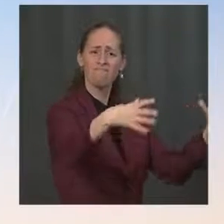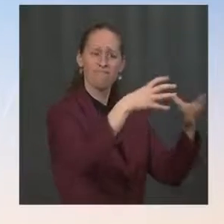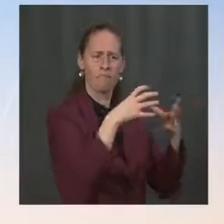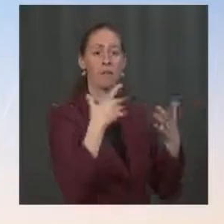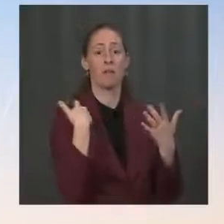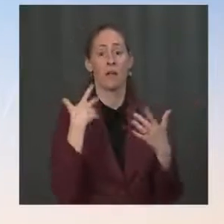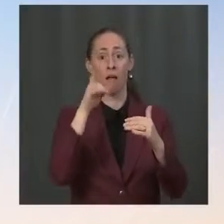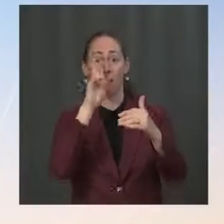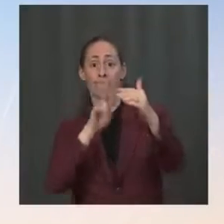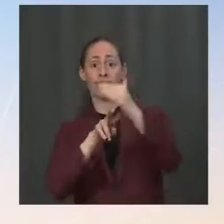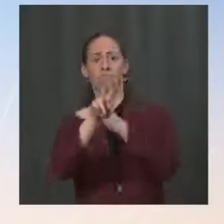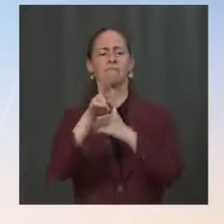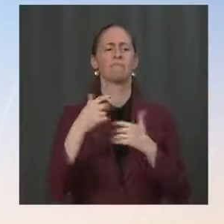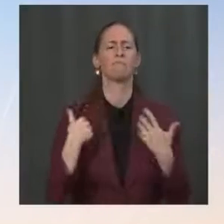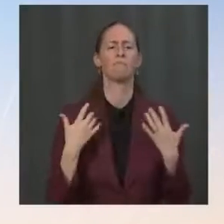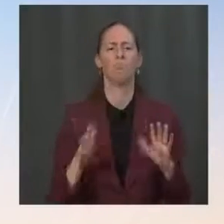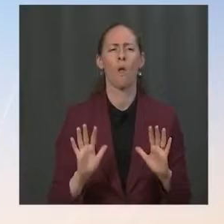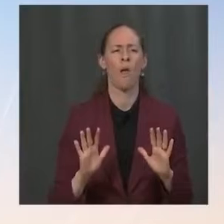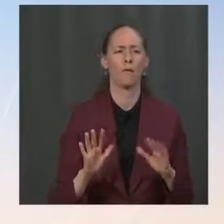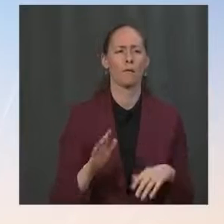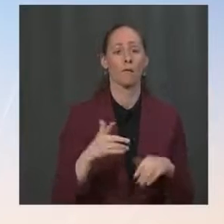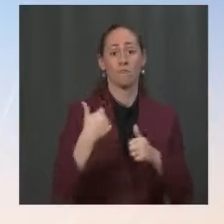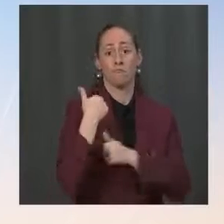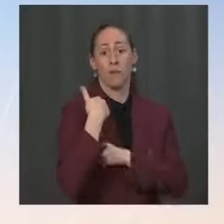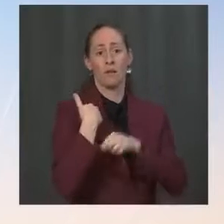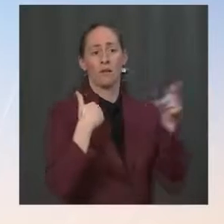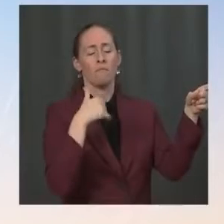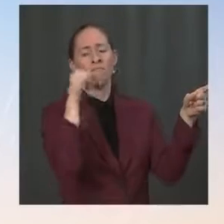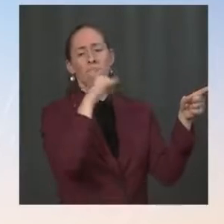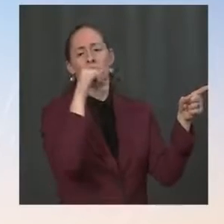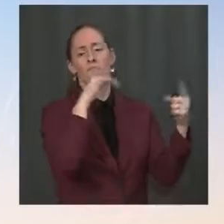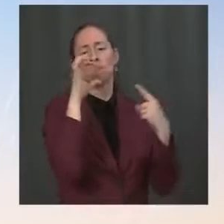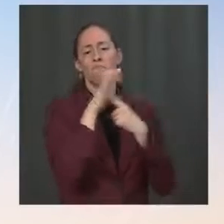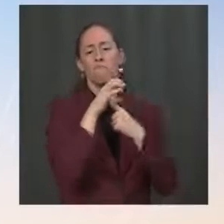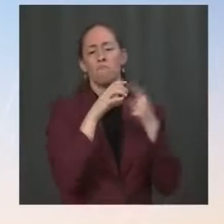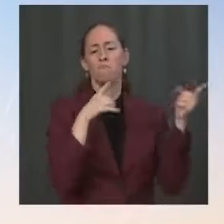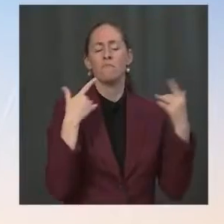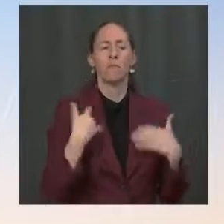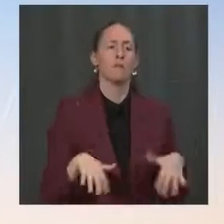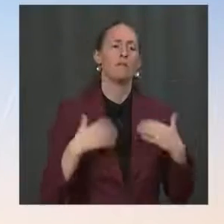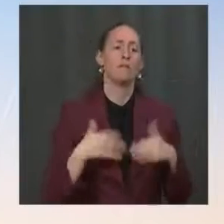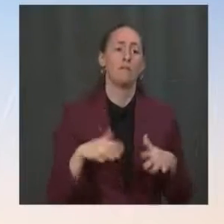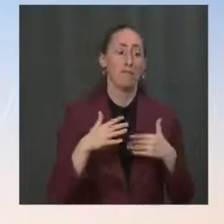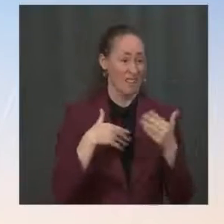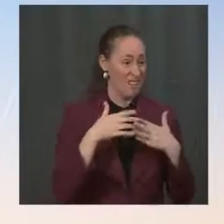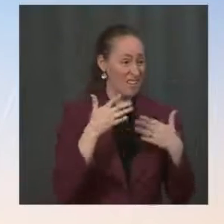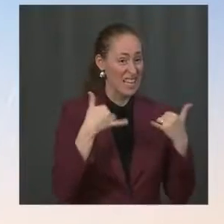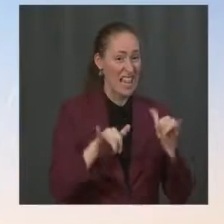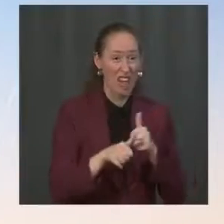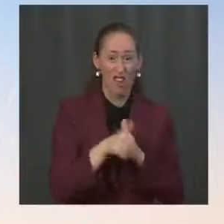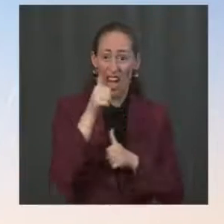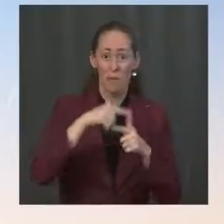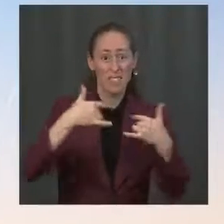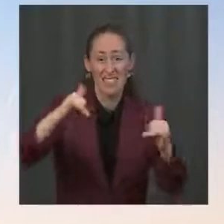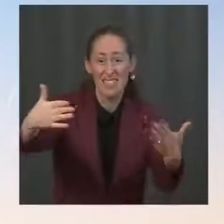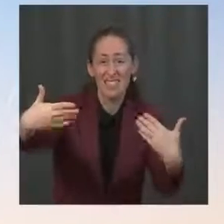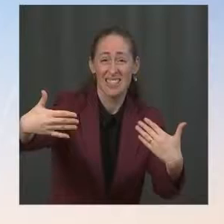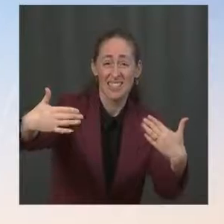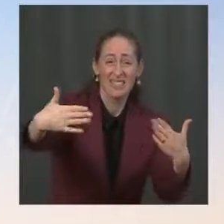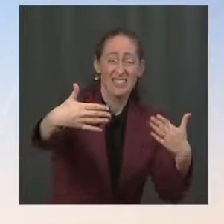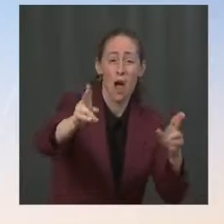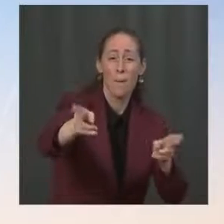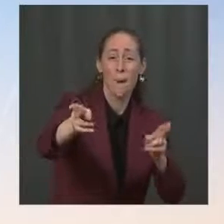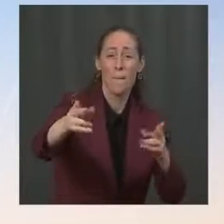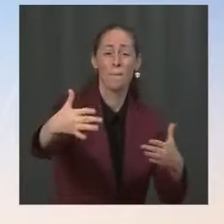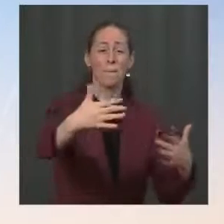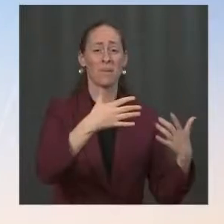military is incredible, and they are working even while they are facing these security threats to continue the evacuation mission. What do you believe to be the